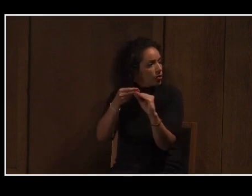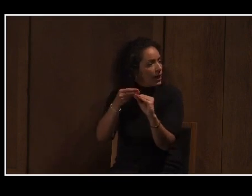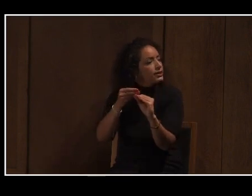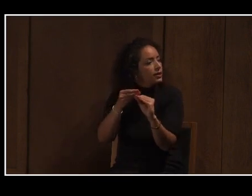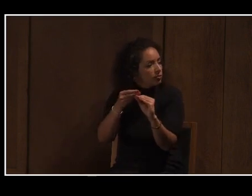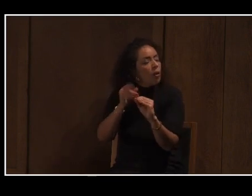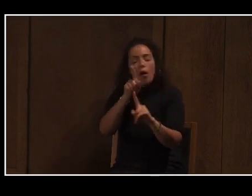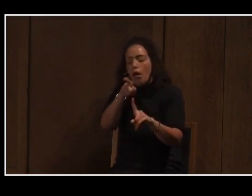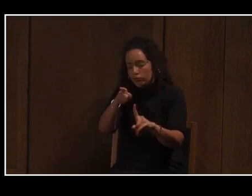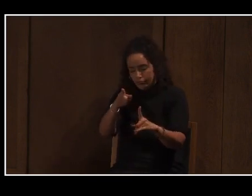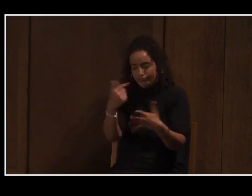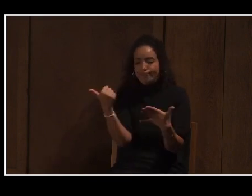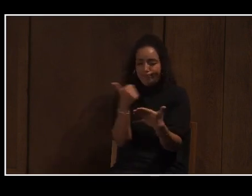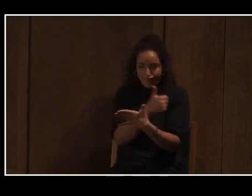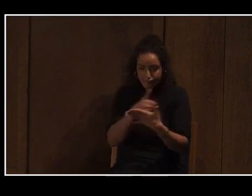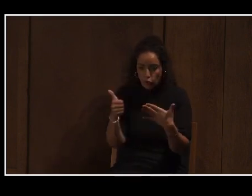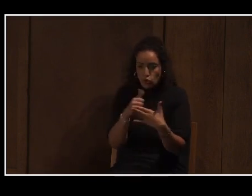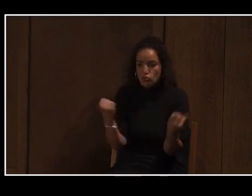usual power holders.